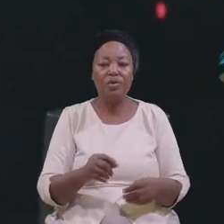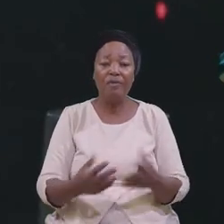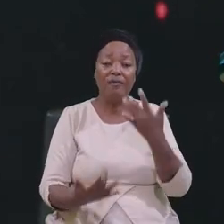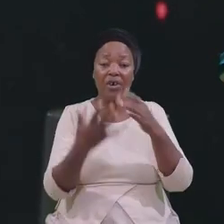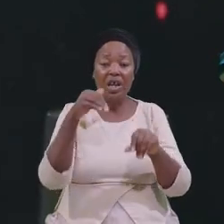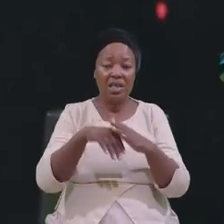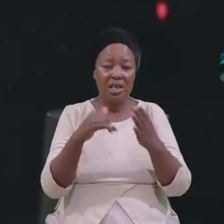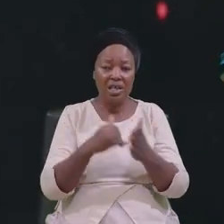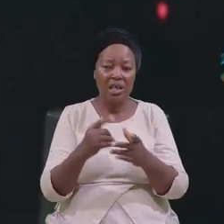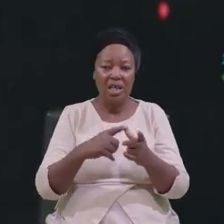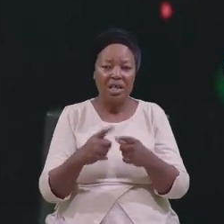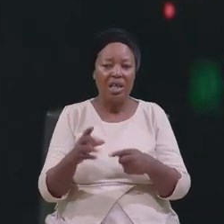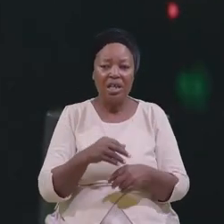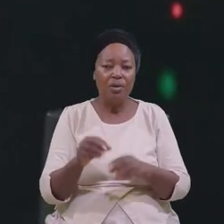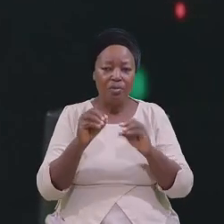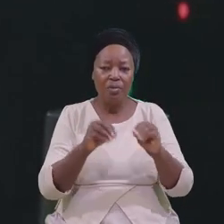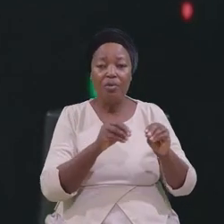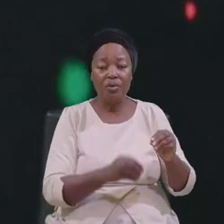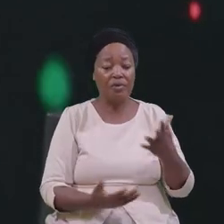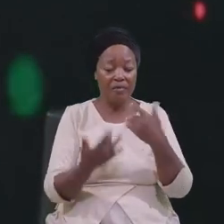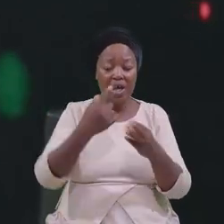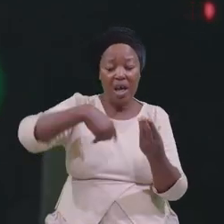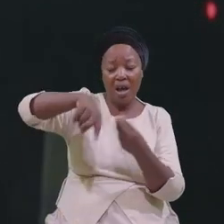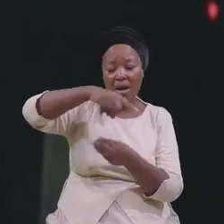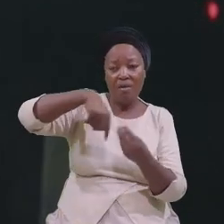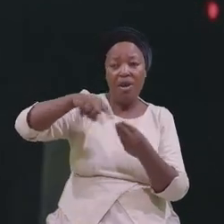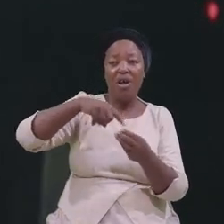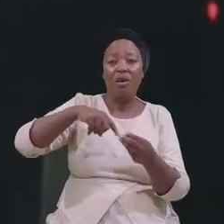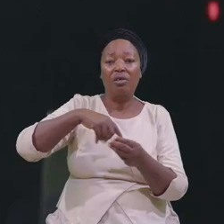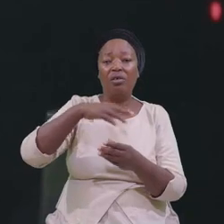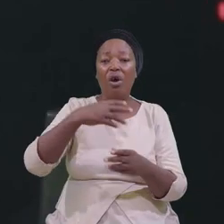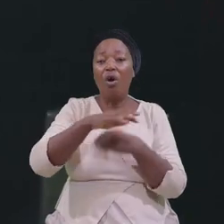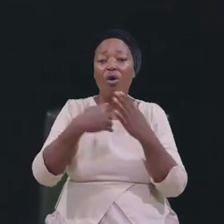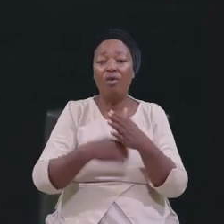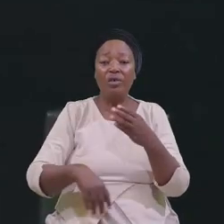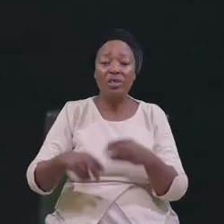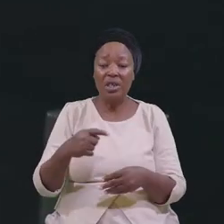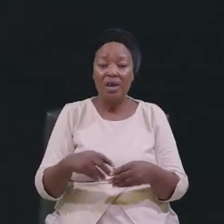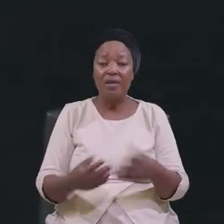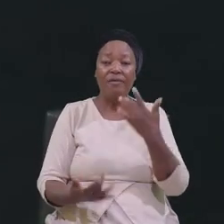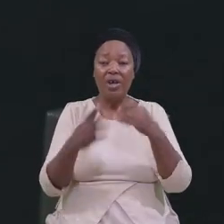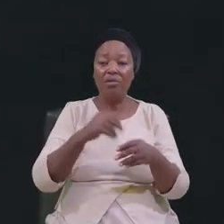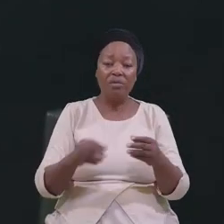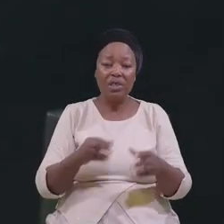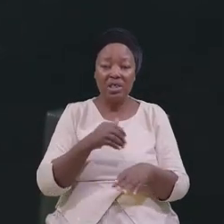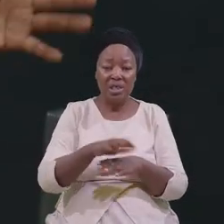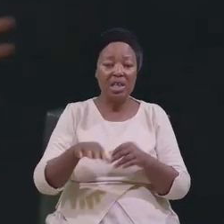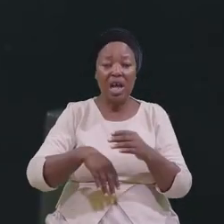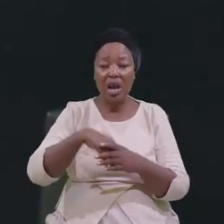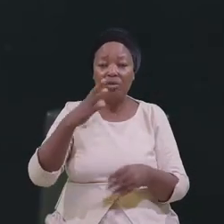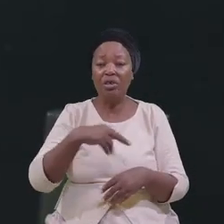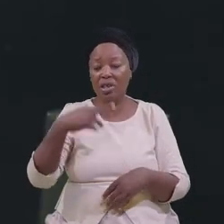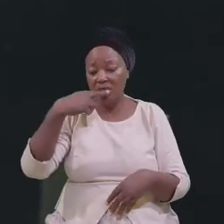it, and they also put fire around, all the fire will drive away all the snakes and all